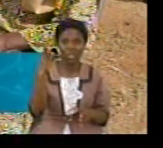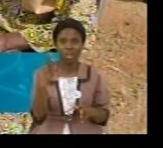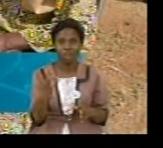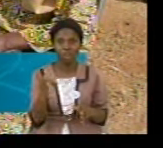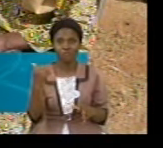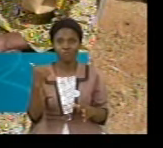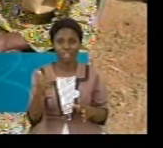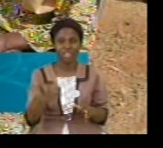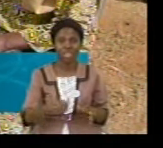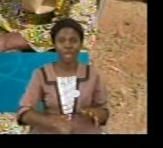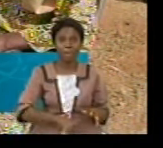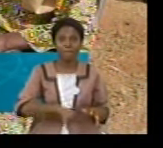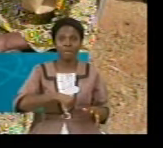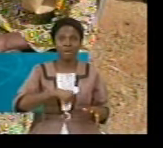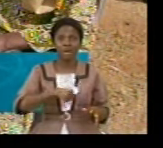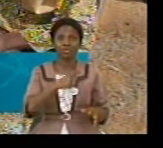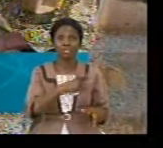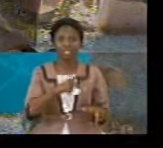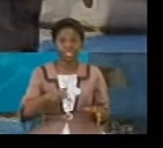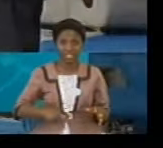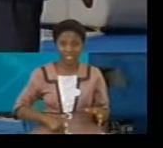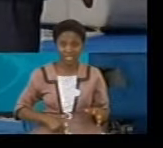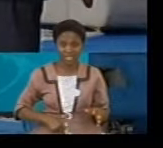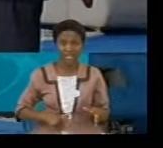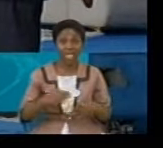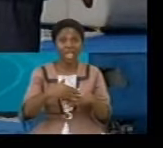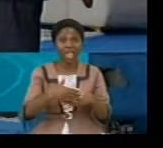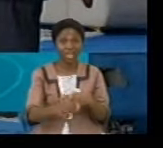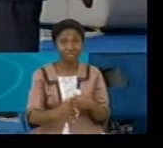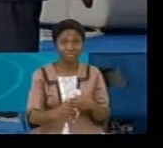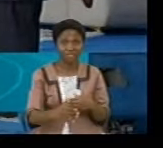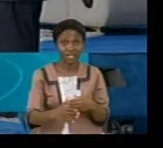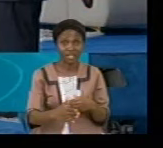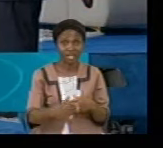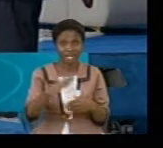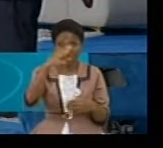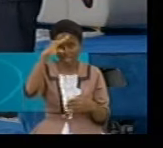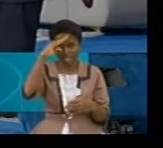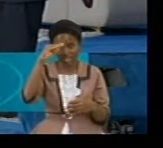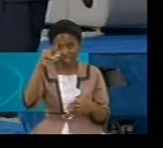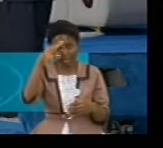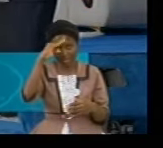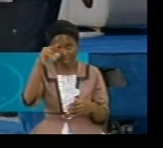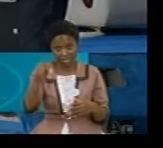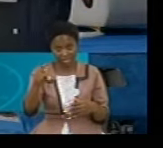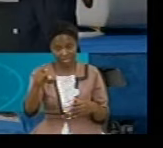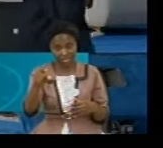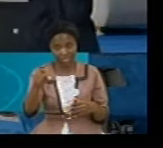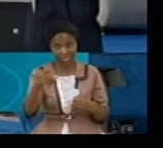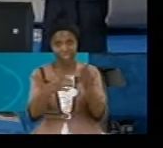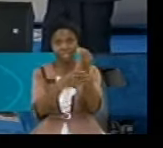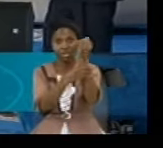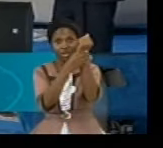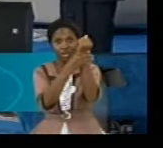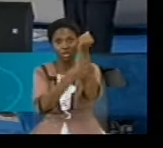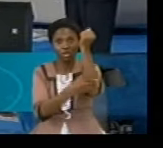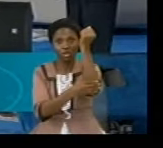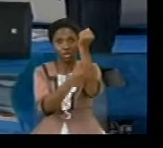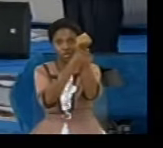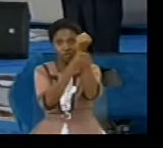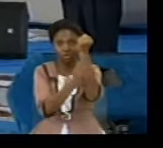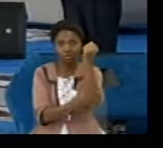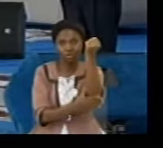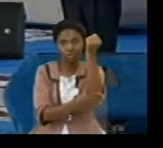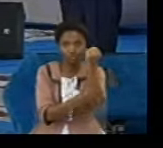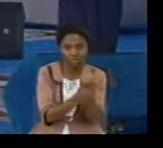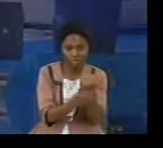proud king after his humiliation. We're looking at Daniel chapter 4, verse